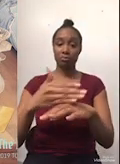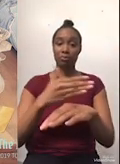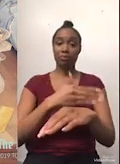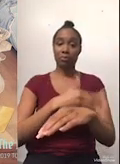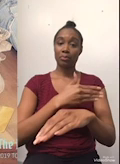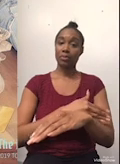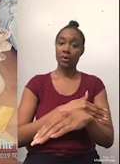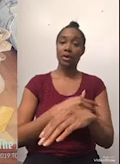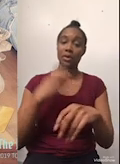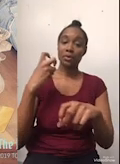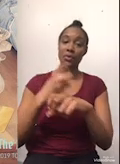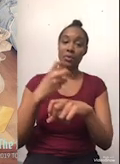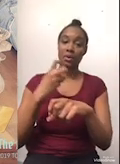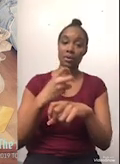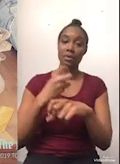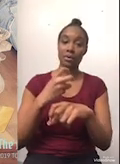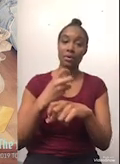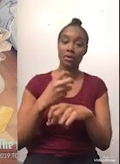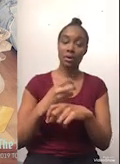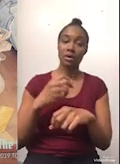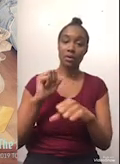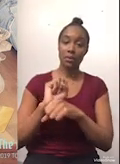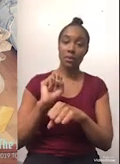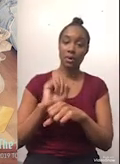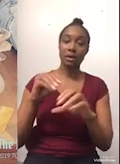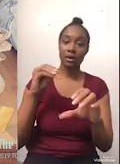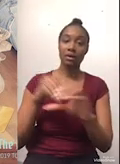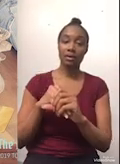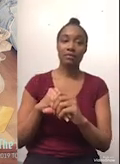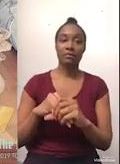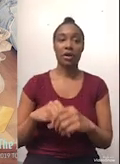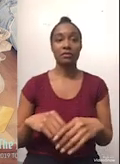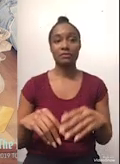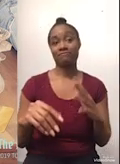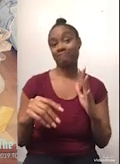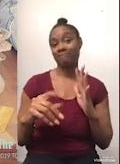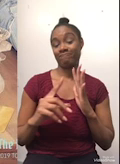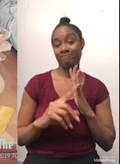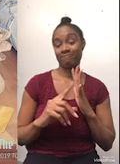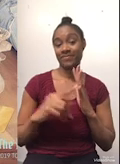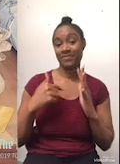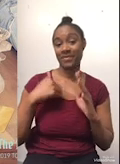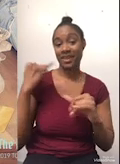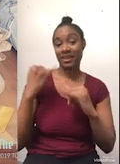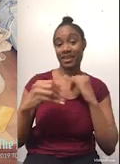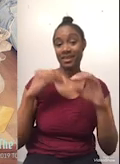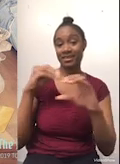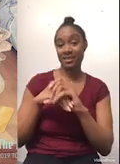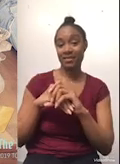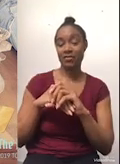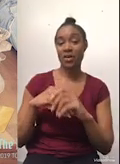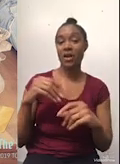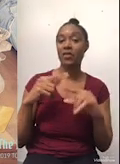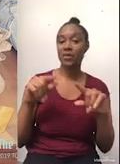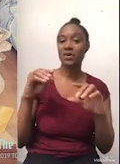Bito, I was the last member to join. I think I was chosen because of my dancing skills. Sun-Ying,